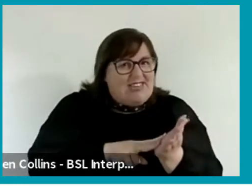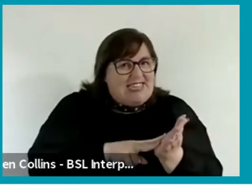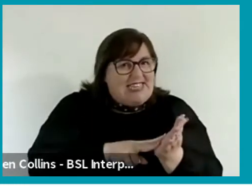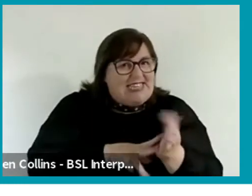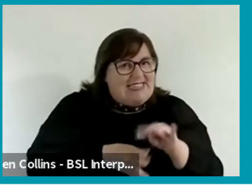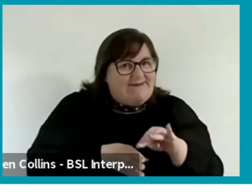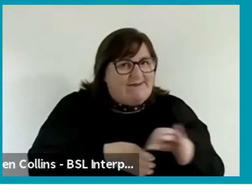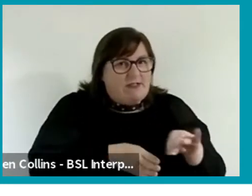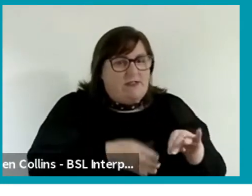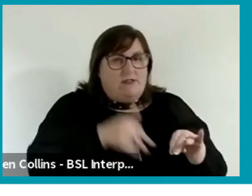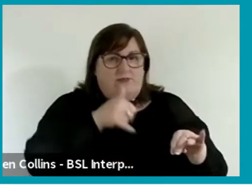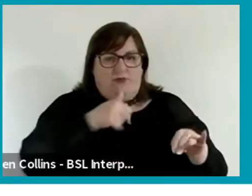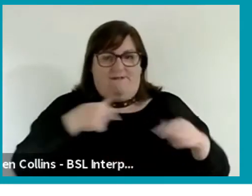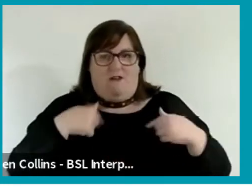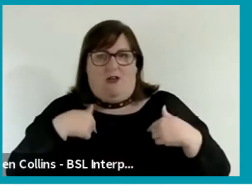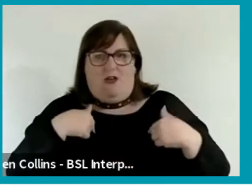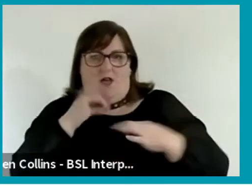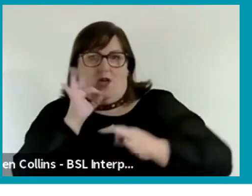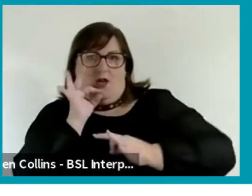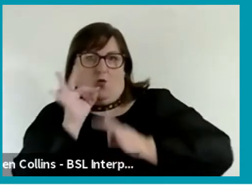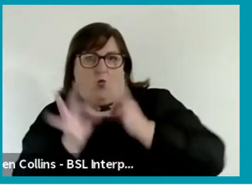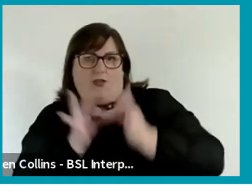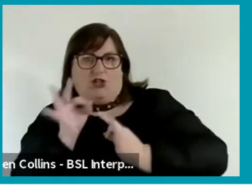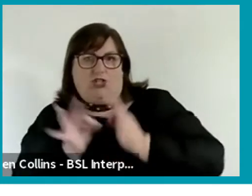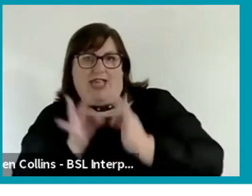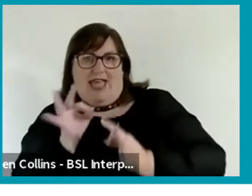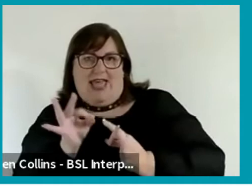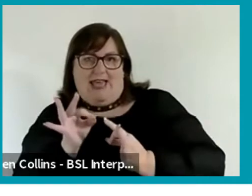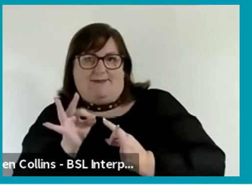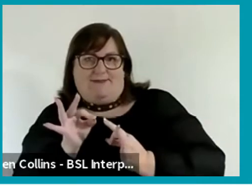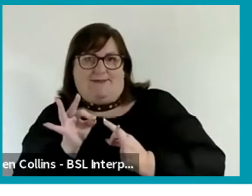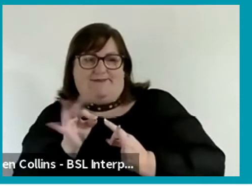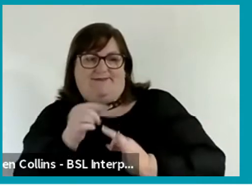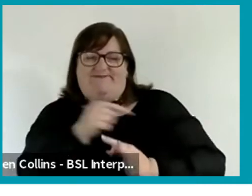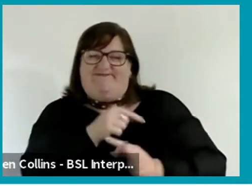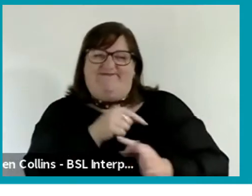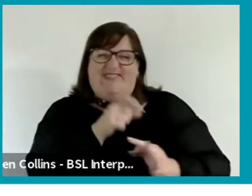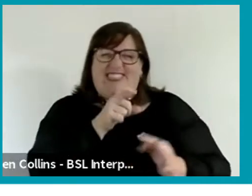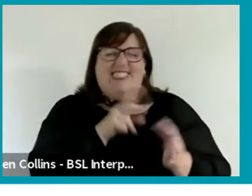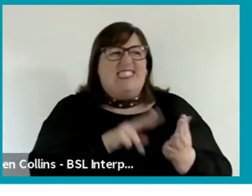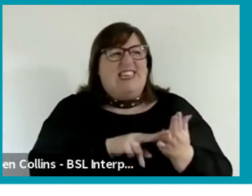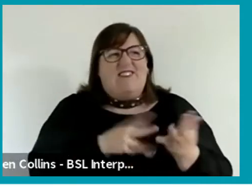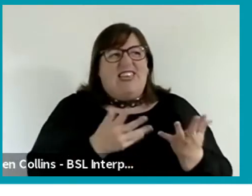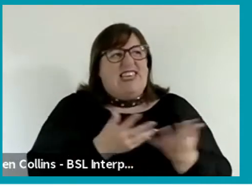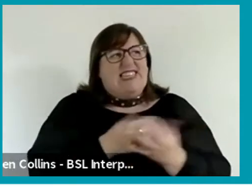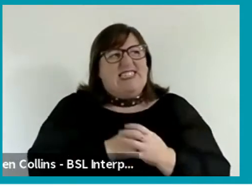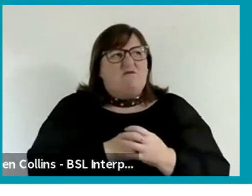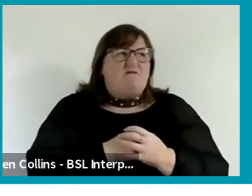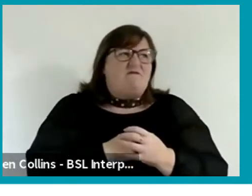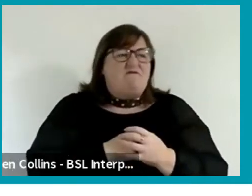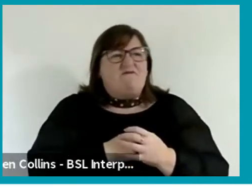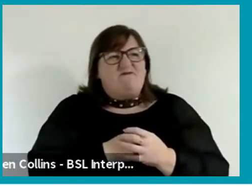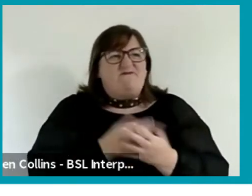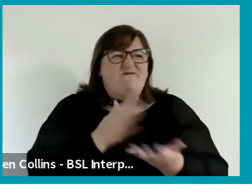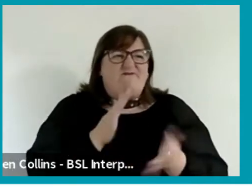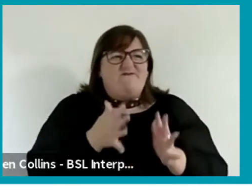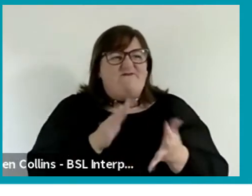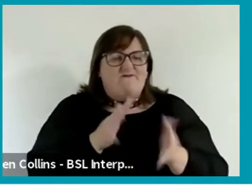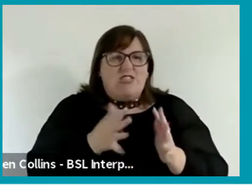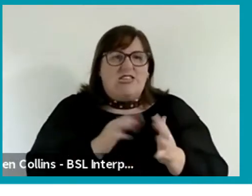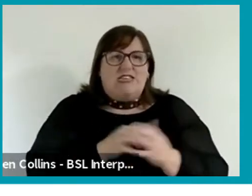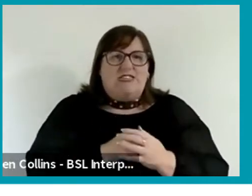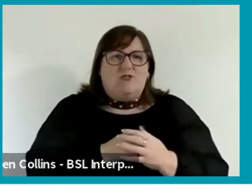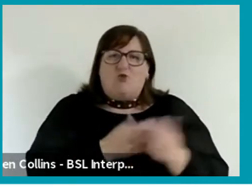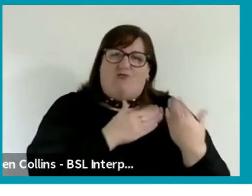your background instead of finding information in your CV. CVs are very often, CVs are not a